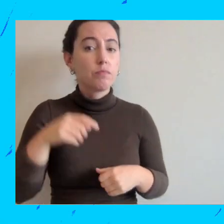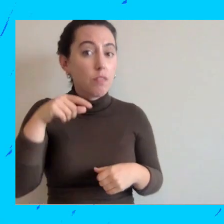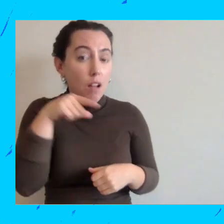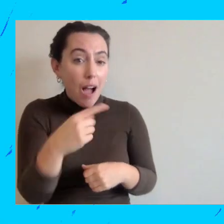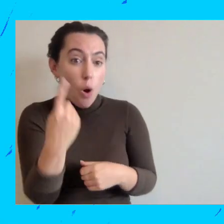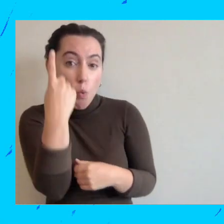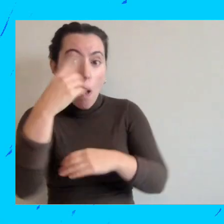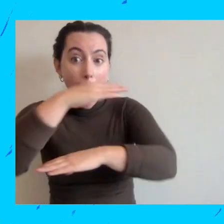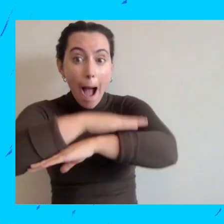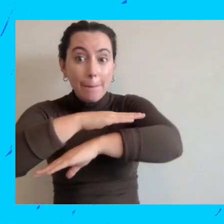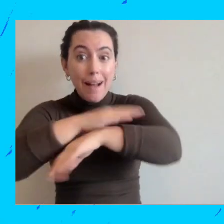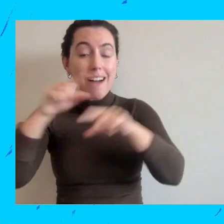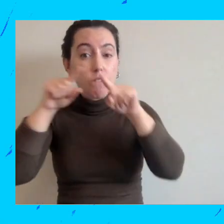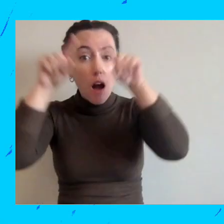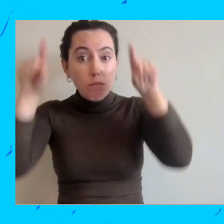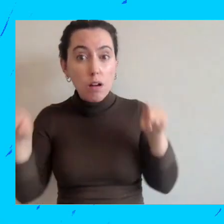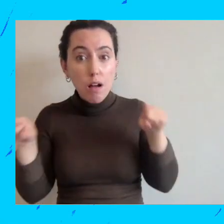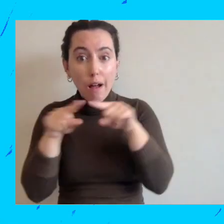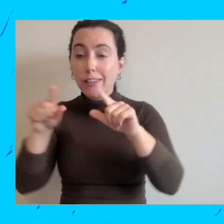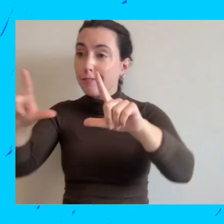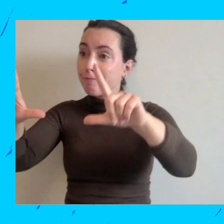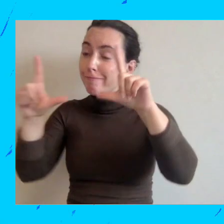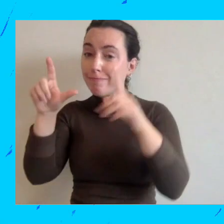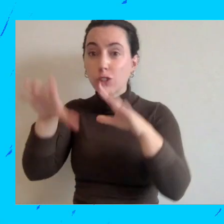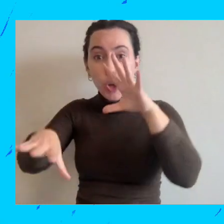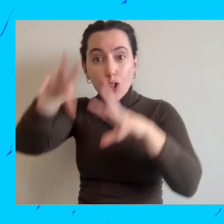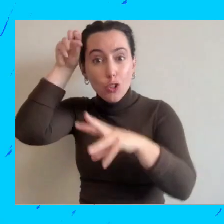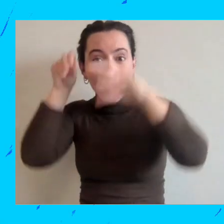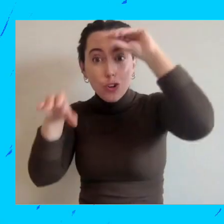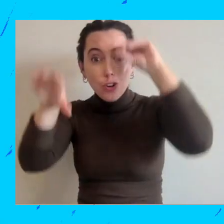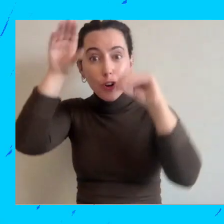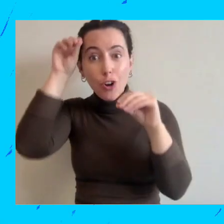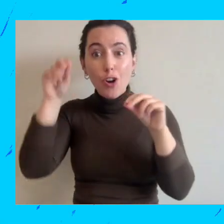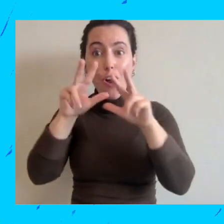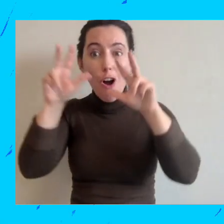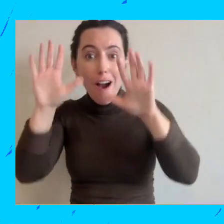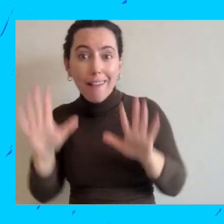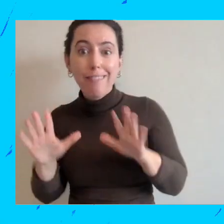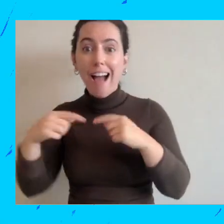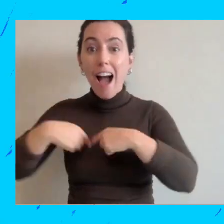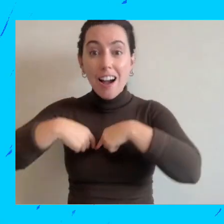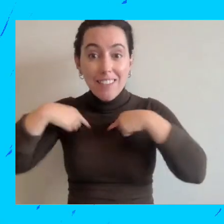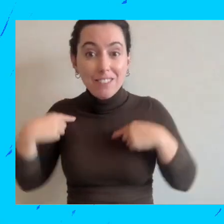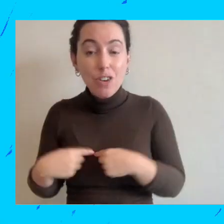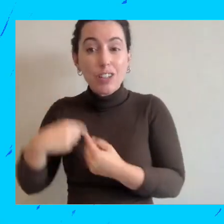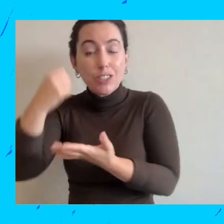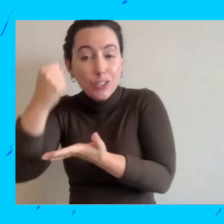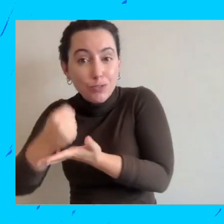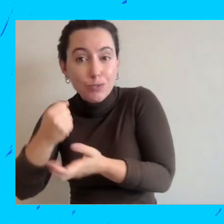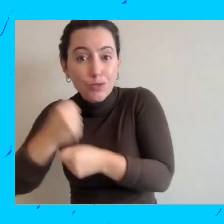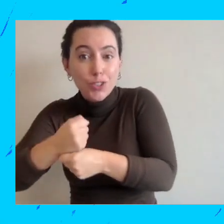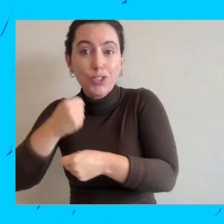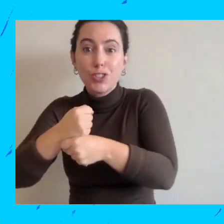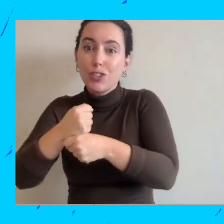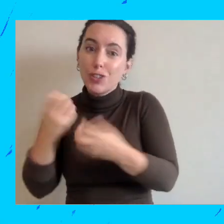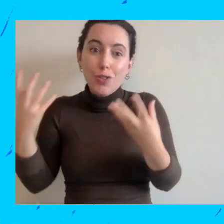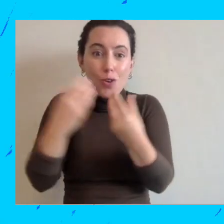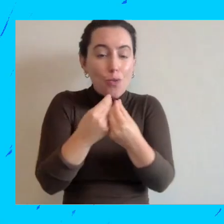they can do learning courses, they can do volunteering opportunities where they can impact their local